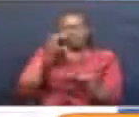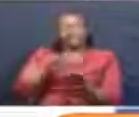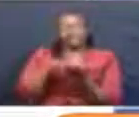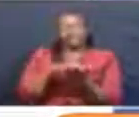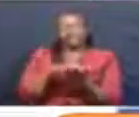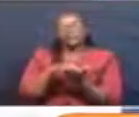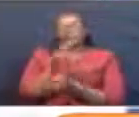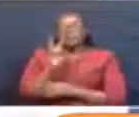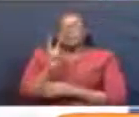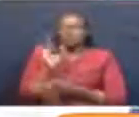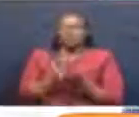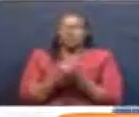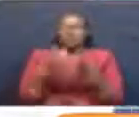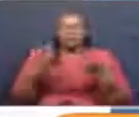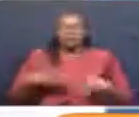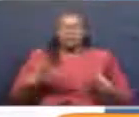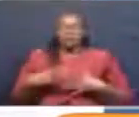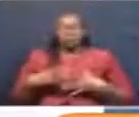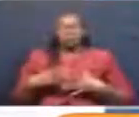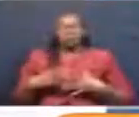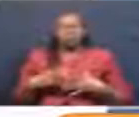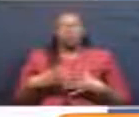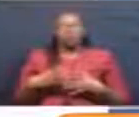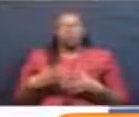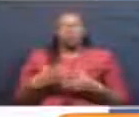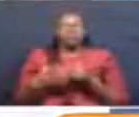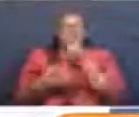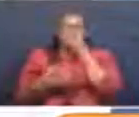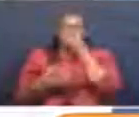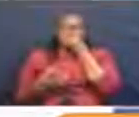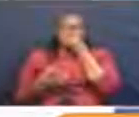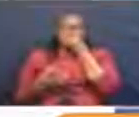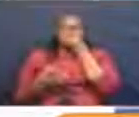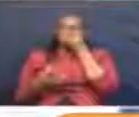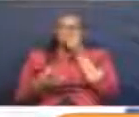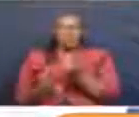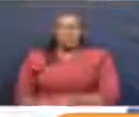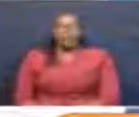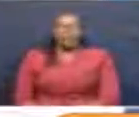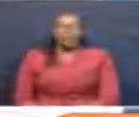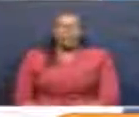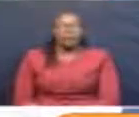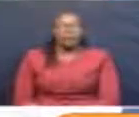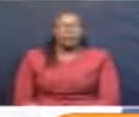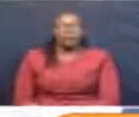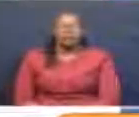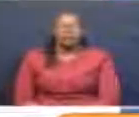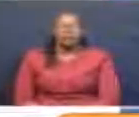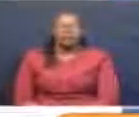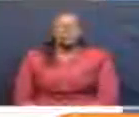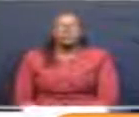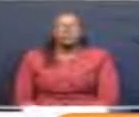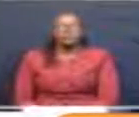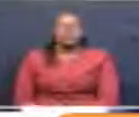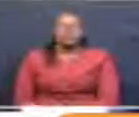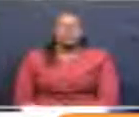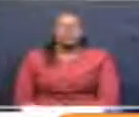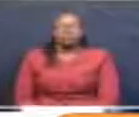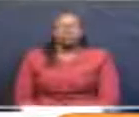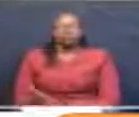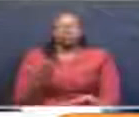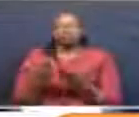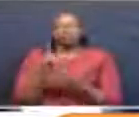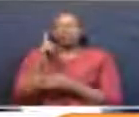the cases. Mm-hmm. You find that people take advantage, like the case that we are now talking about, just about 1 year and a half ago,